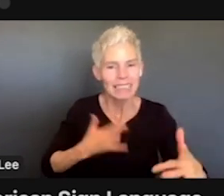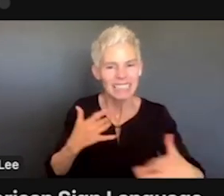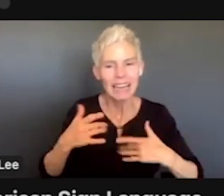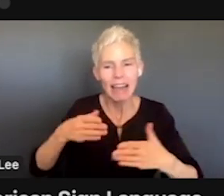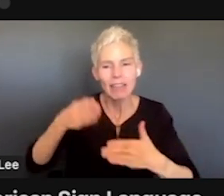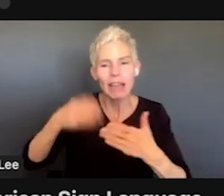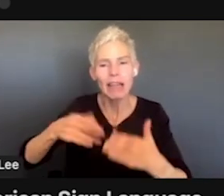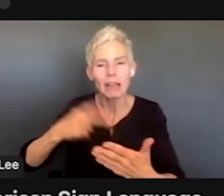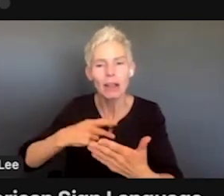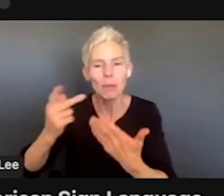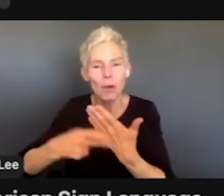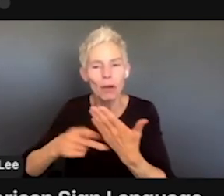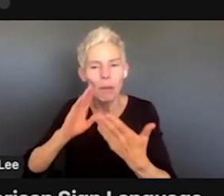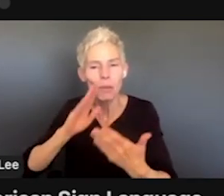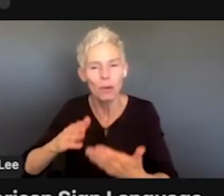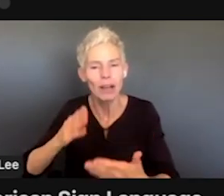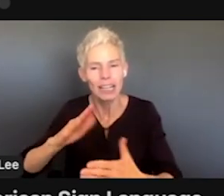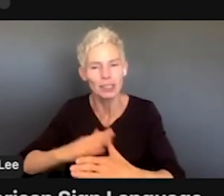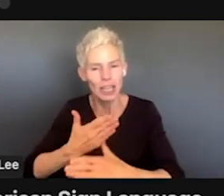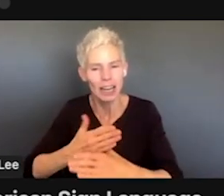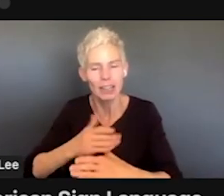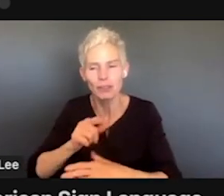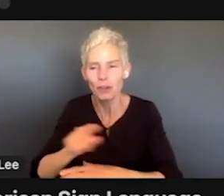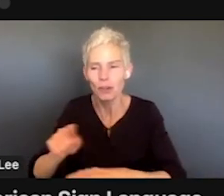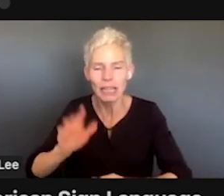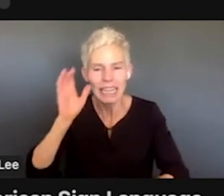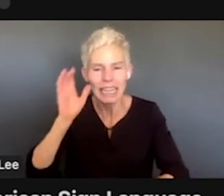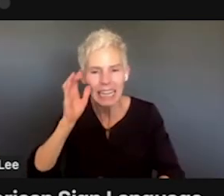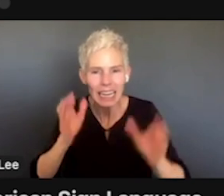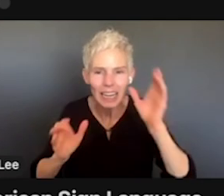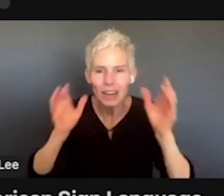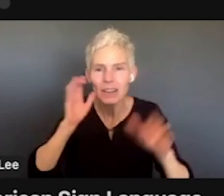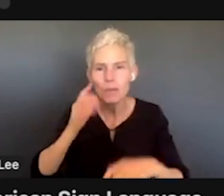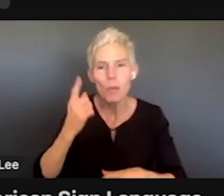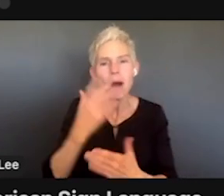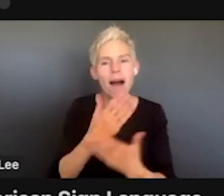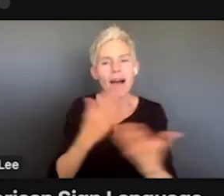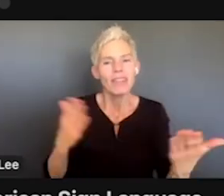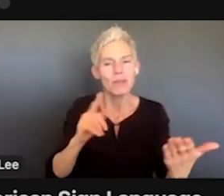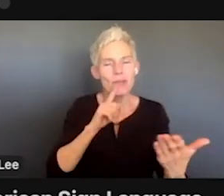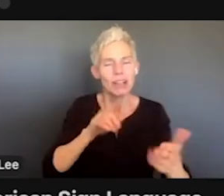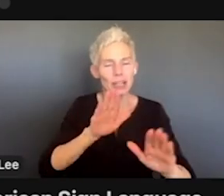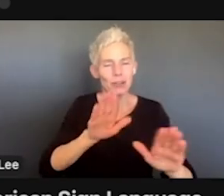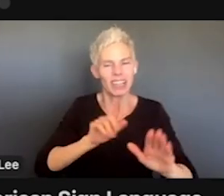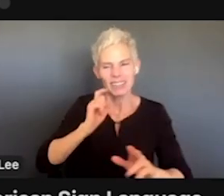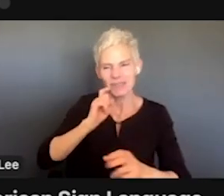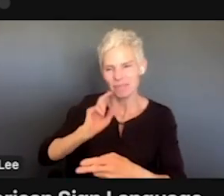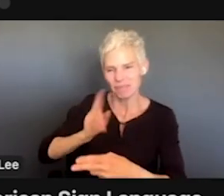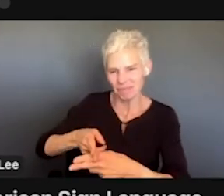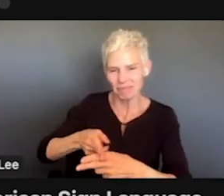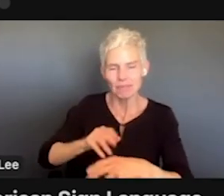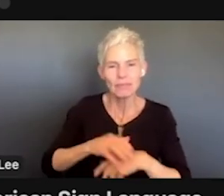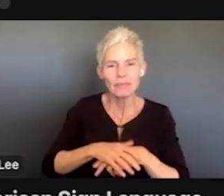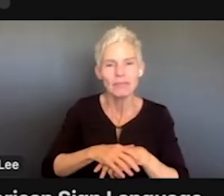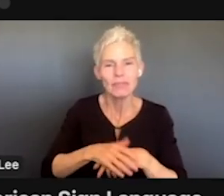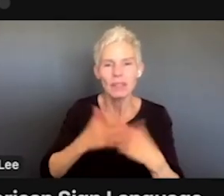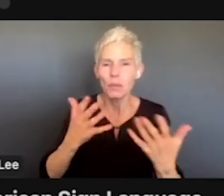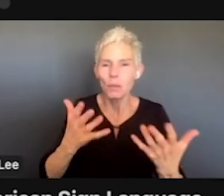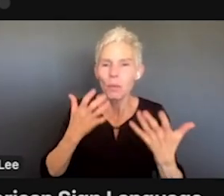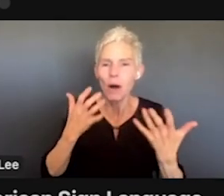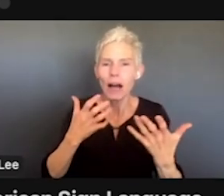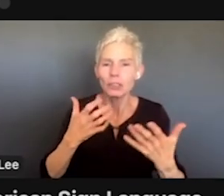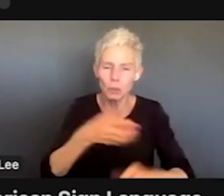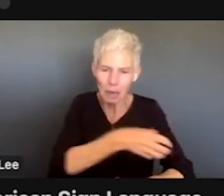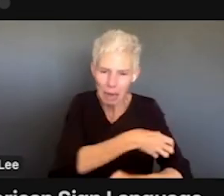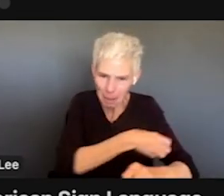program so everyone can hear. Do you have anything? One thing I thought was really great that you mentioned was wanting to